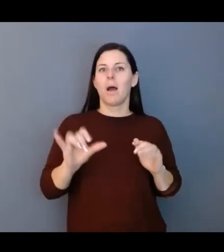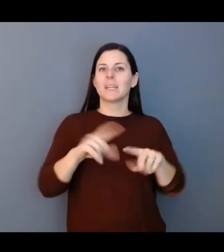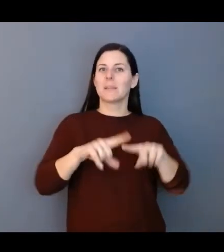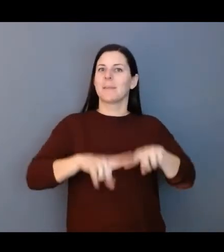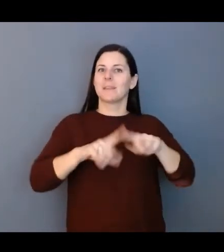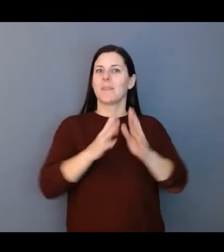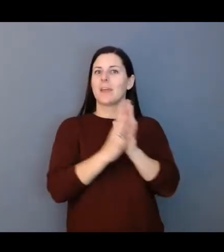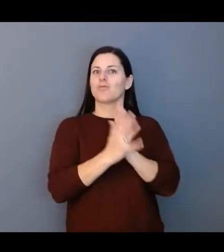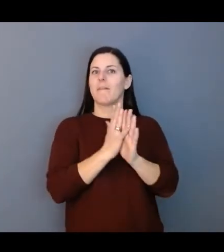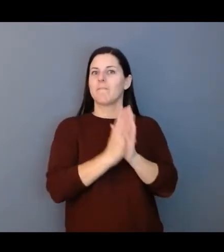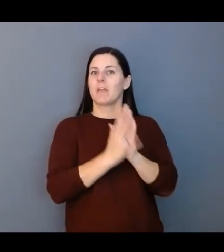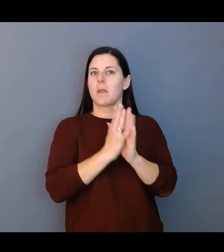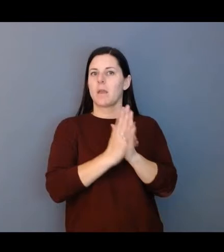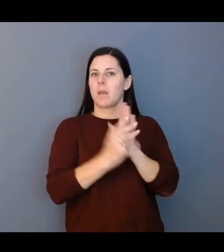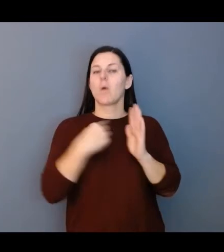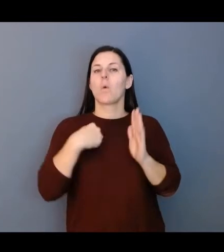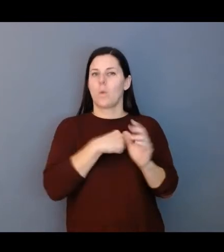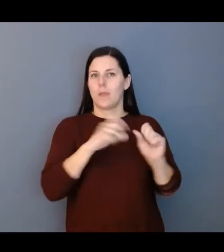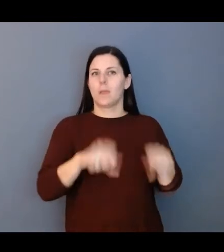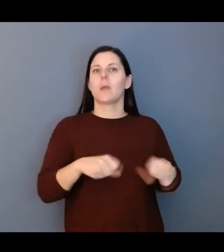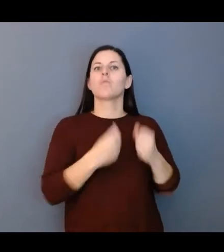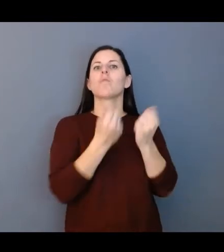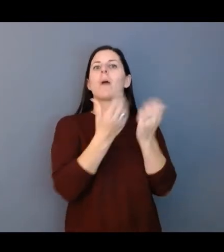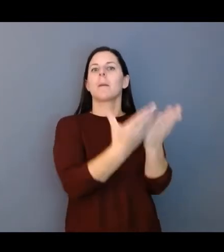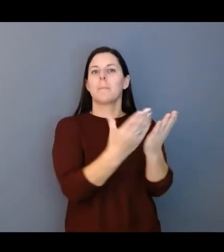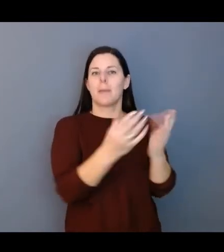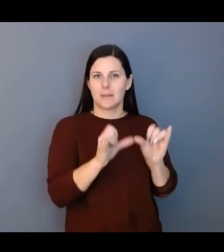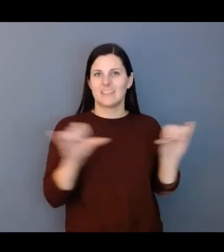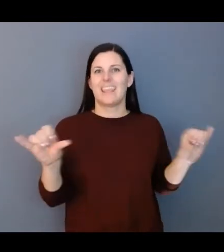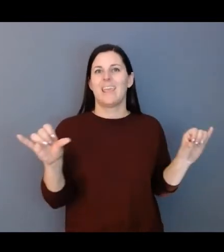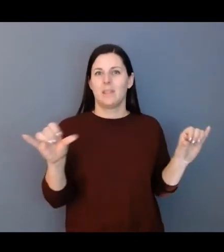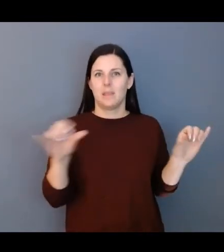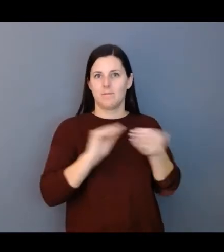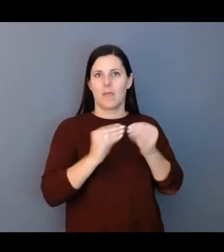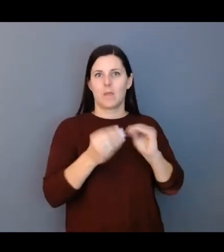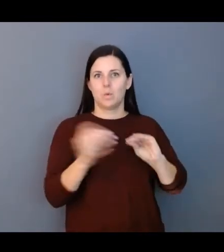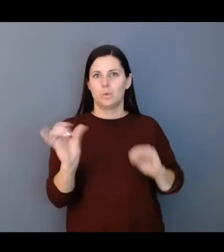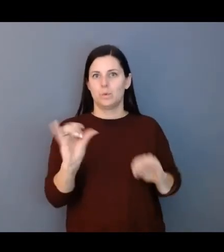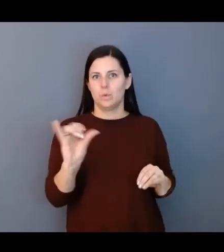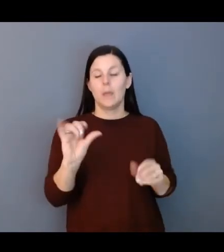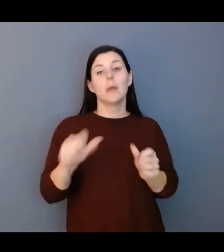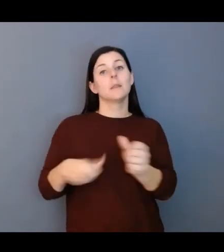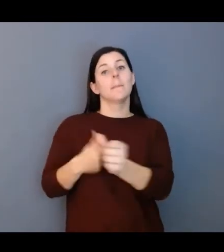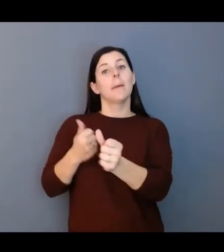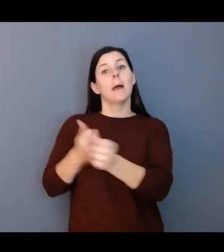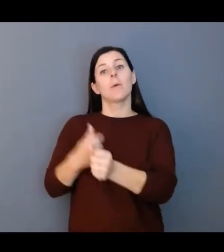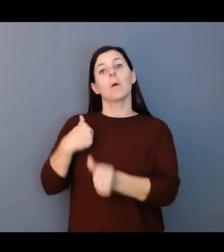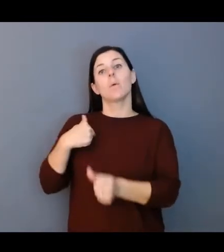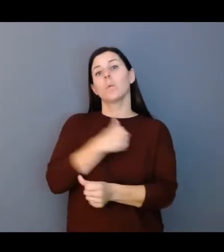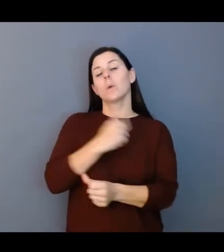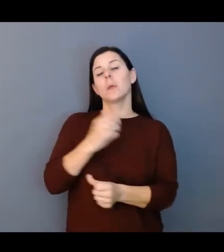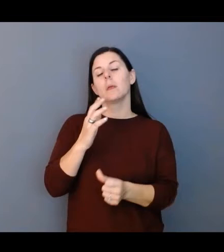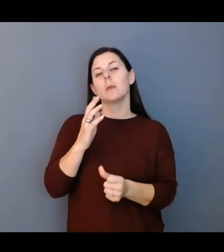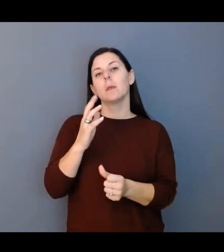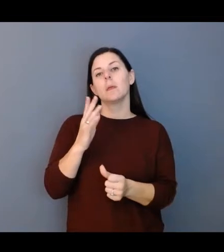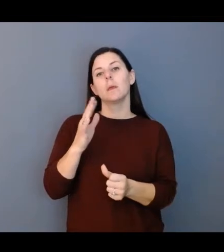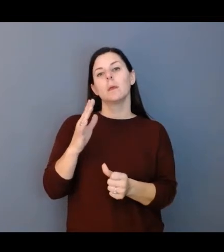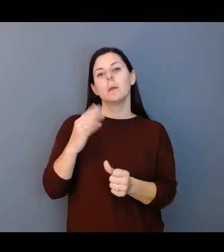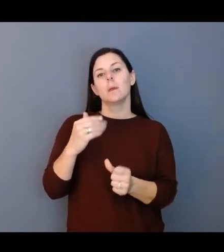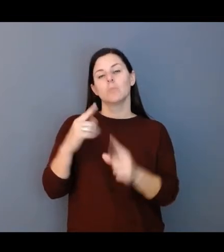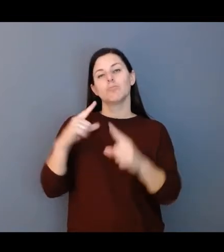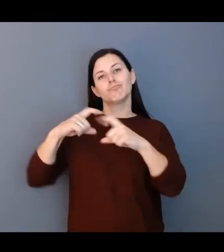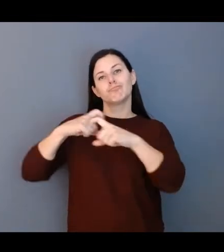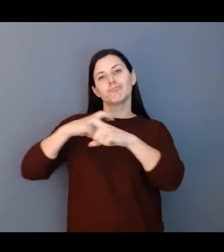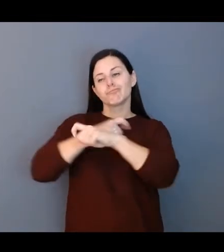on your traffic pattern, we are able to recommend the scaling values as well. And on the back end, we are also trying